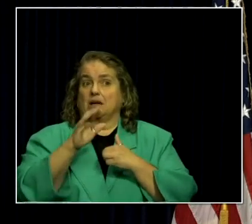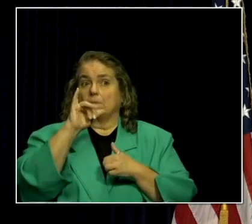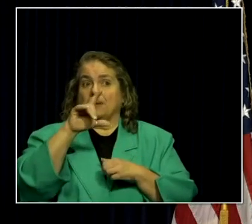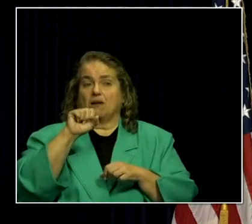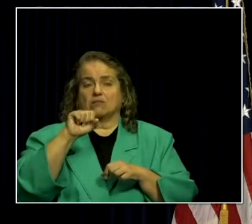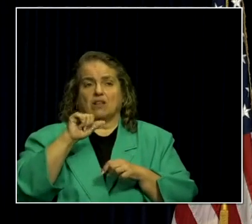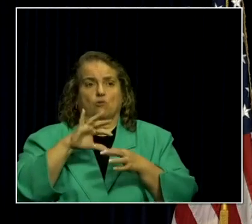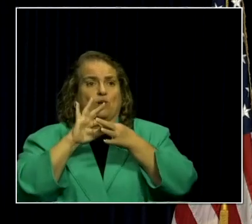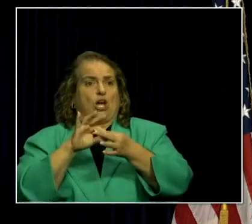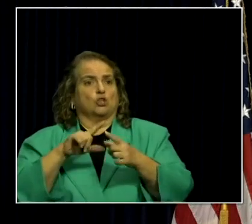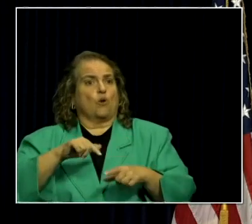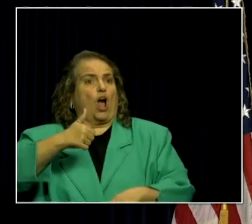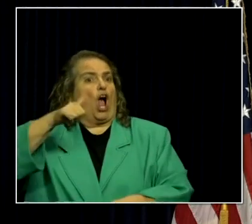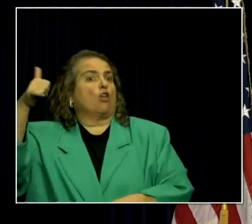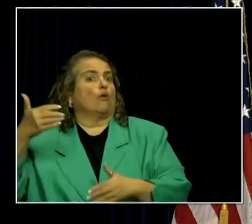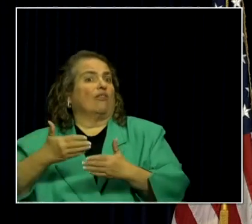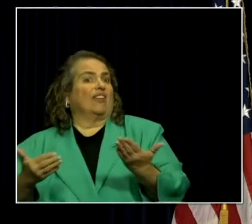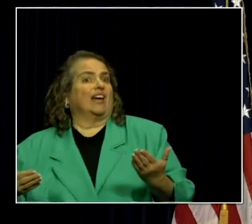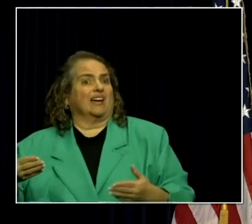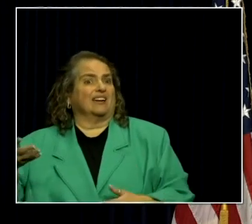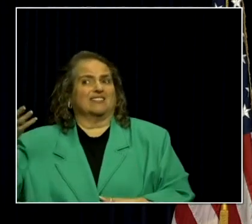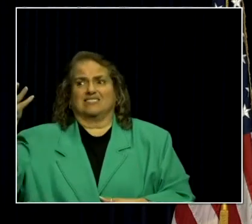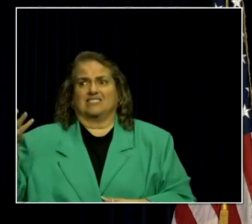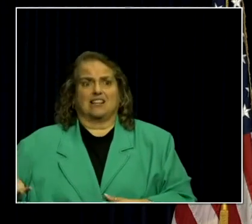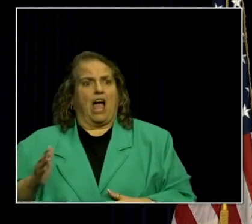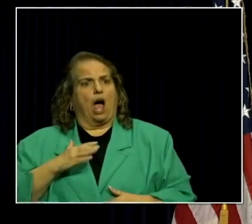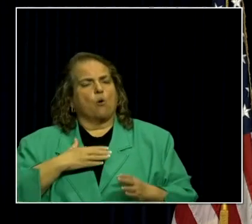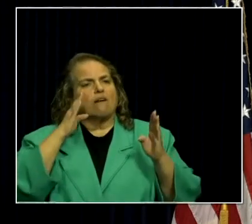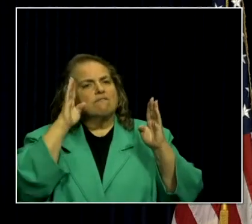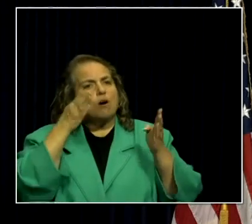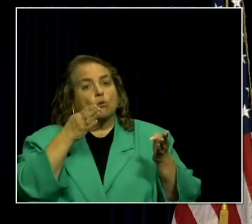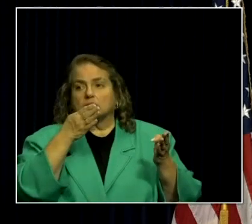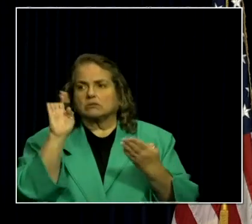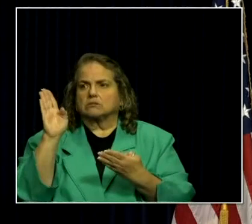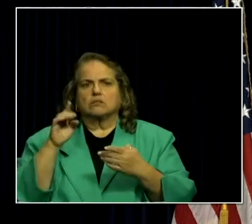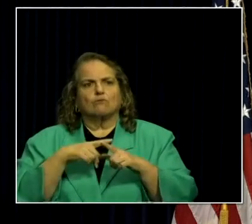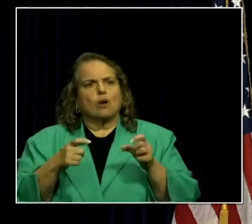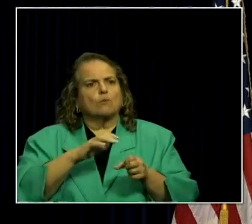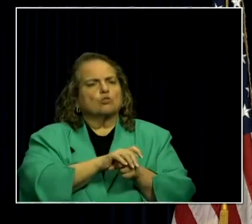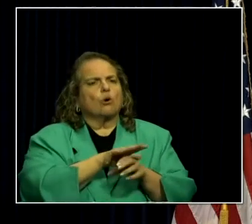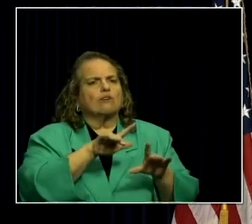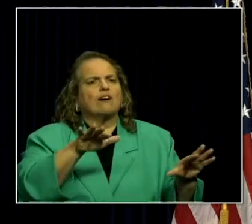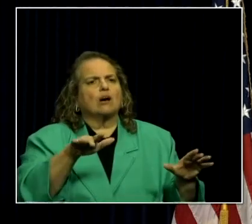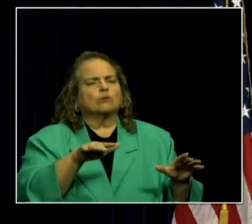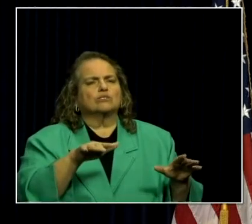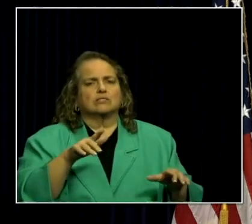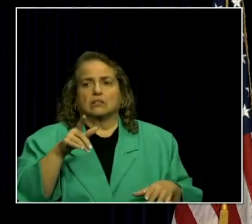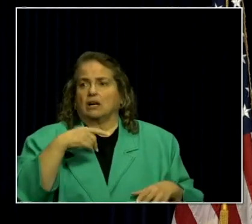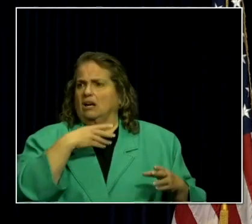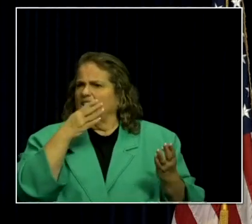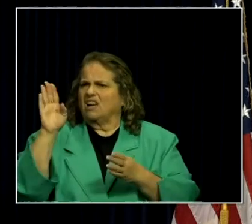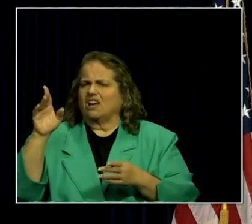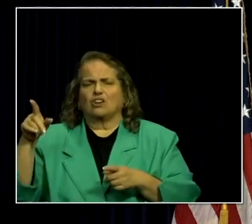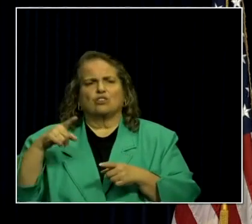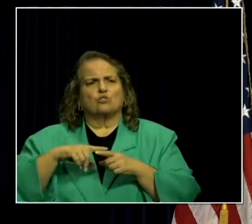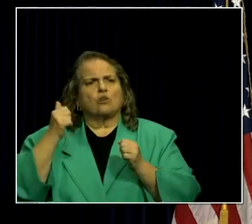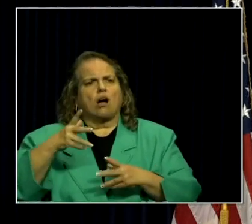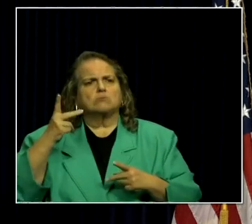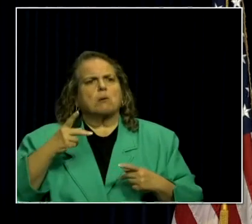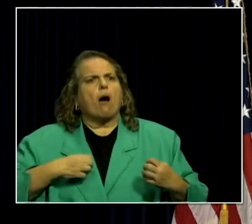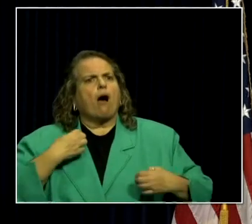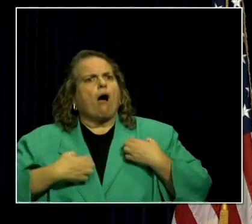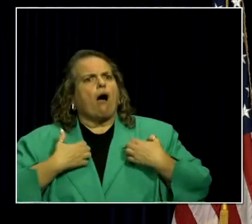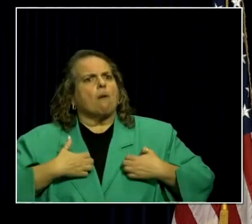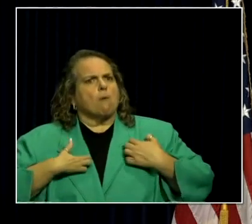things, and every day we shift our focus, and every day we focus on something that can stir people up at a time when we need them to be